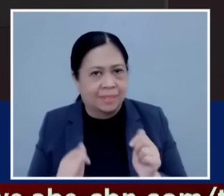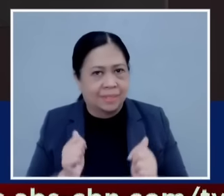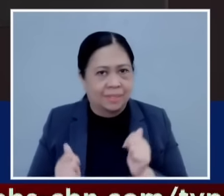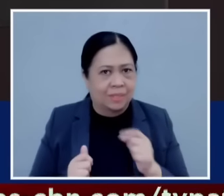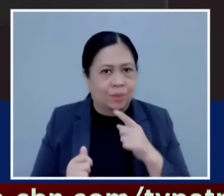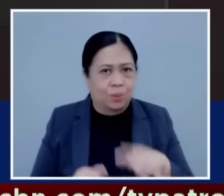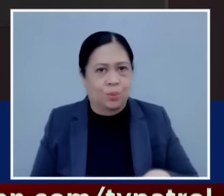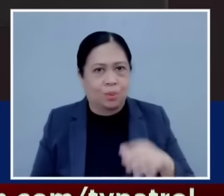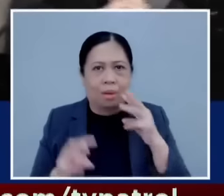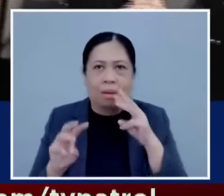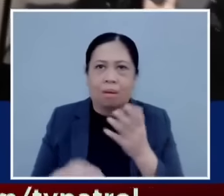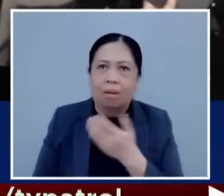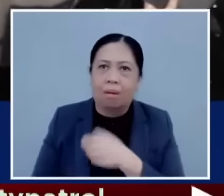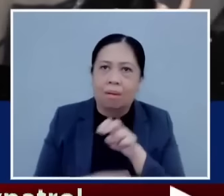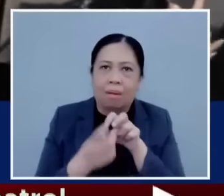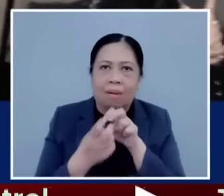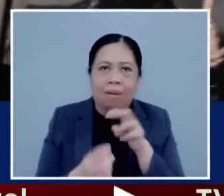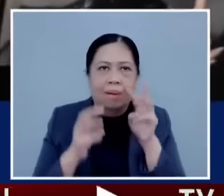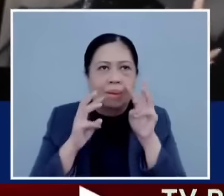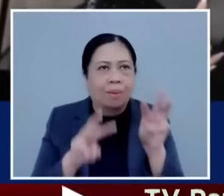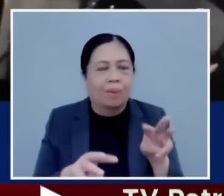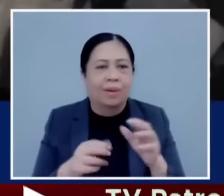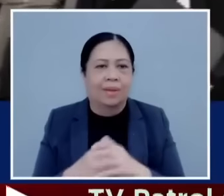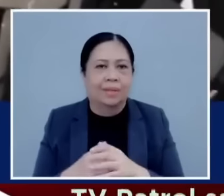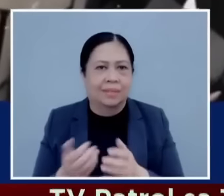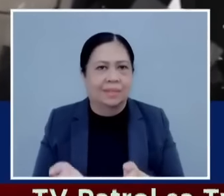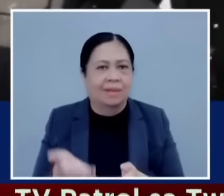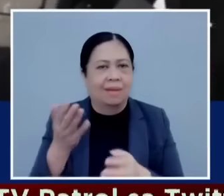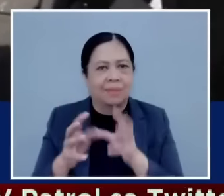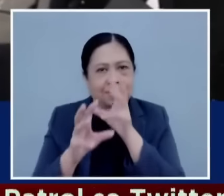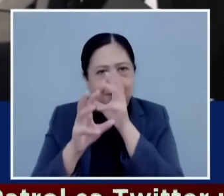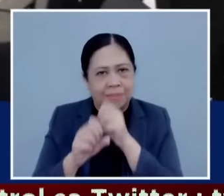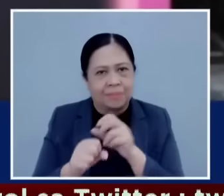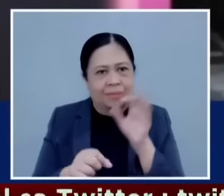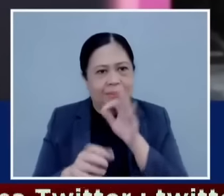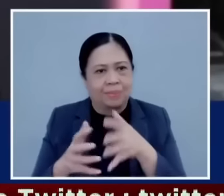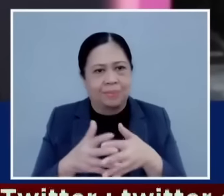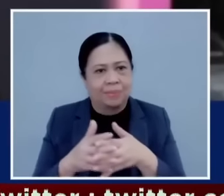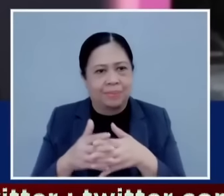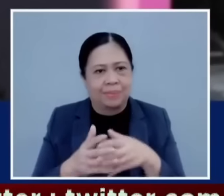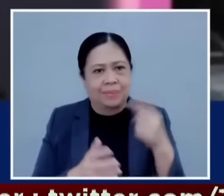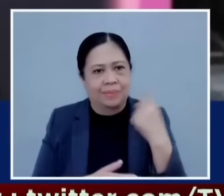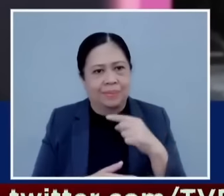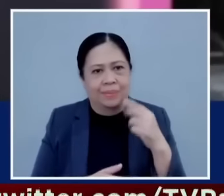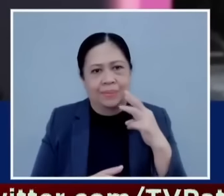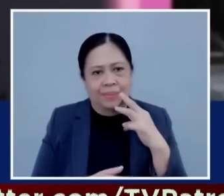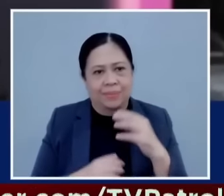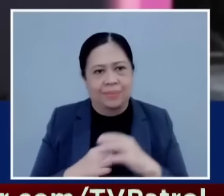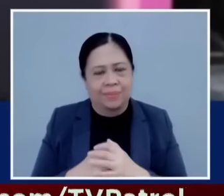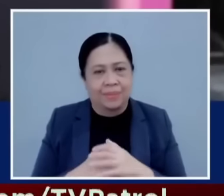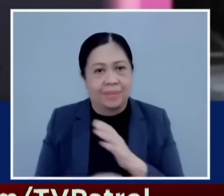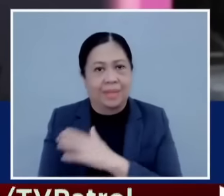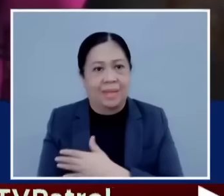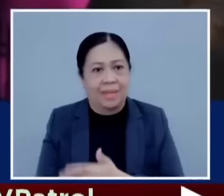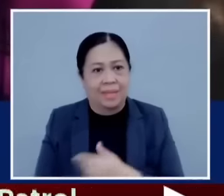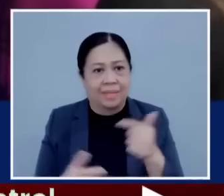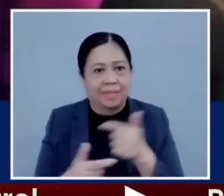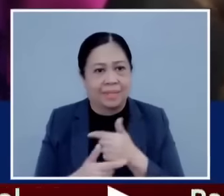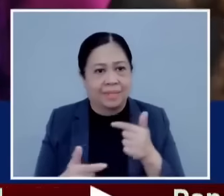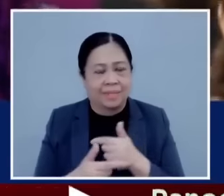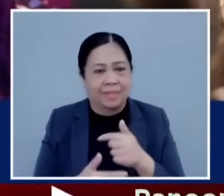grew up watching the both of them. Napakataas din ang paghanga niya sa Phil-Am director na si Zelda Williams, anak ng yumaong komedyanteng